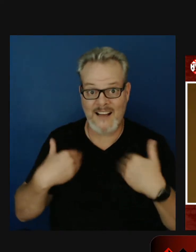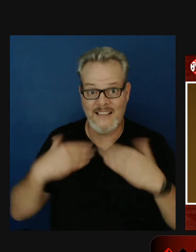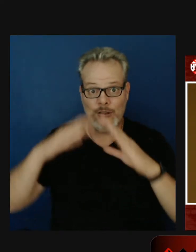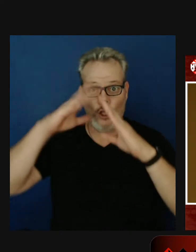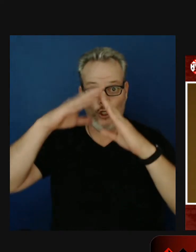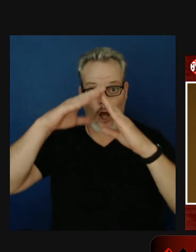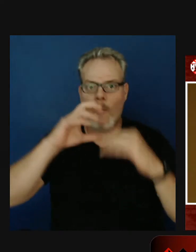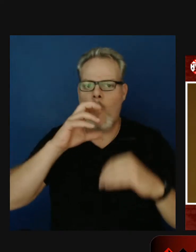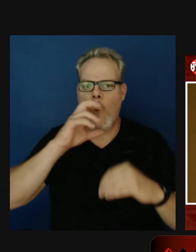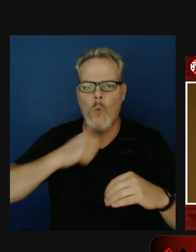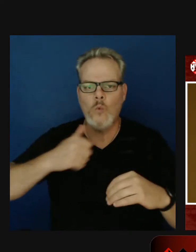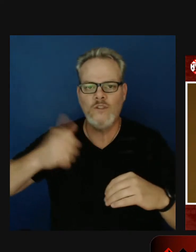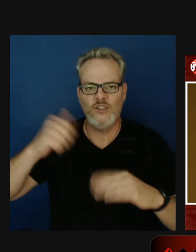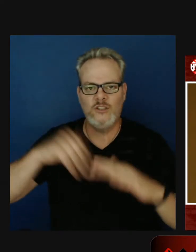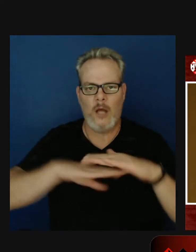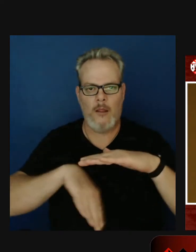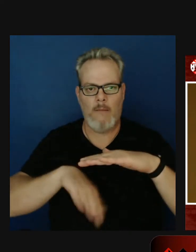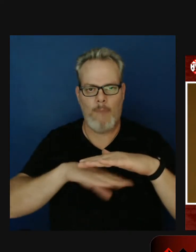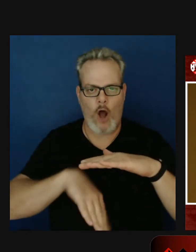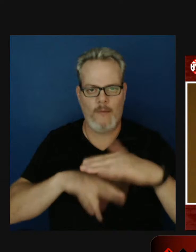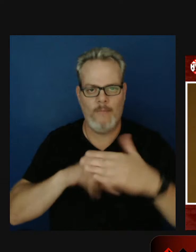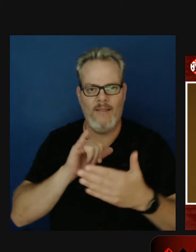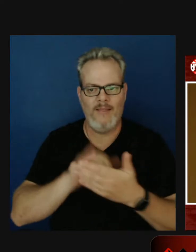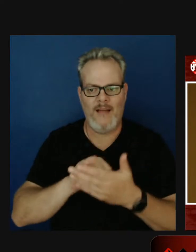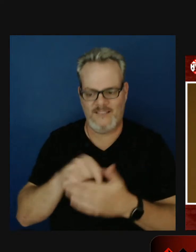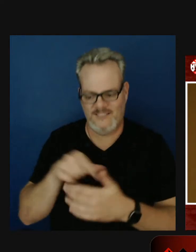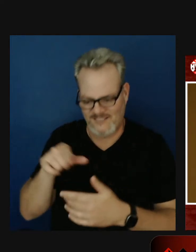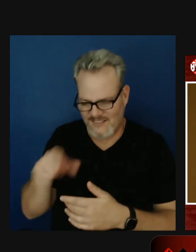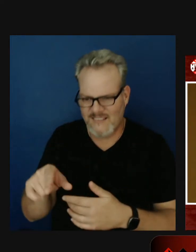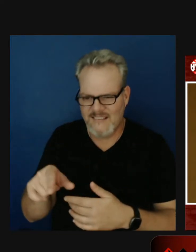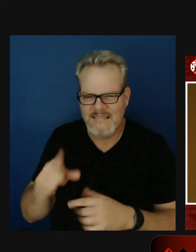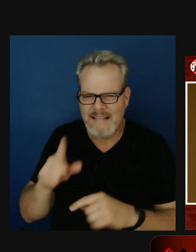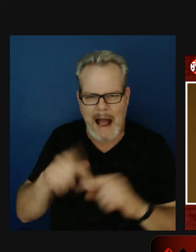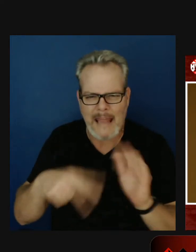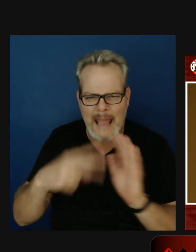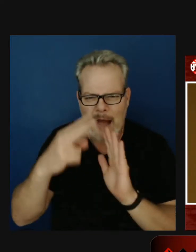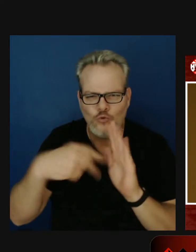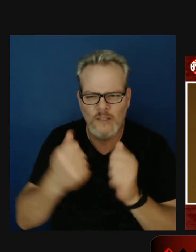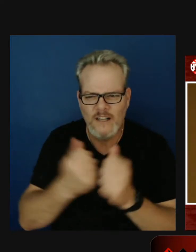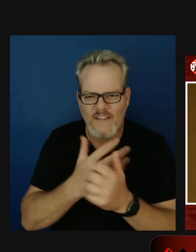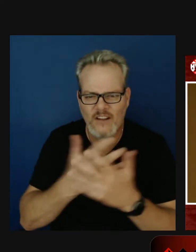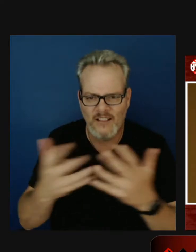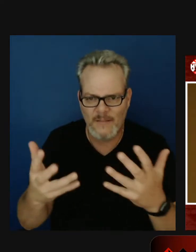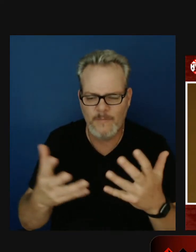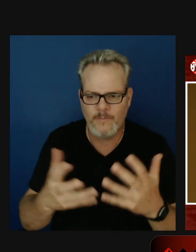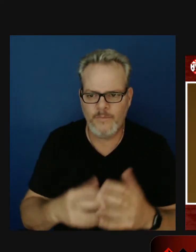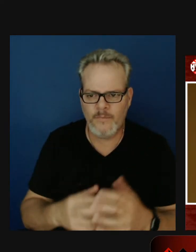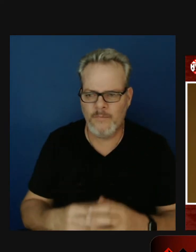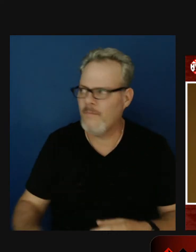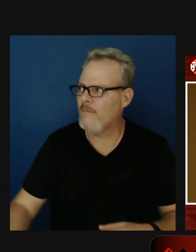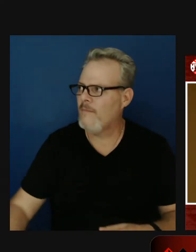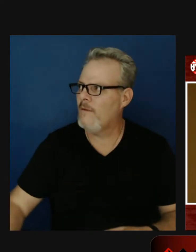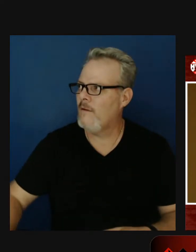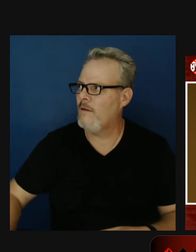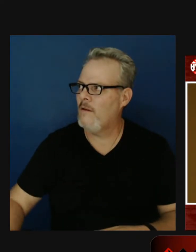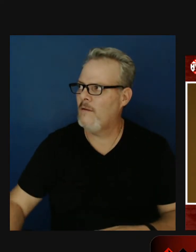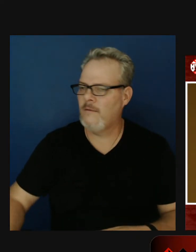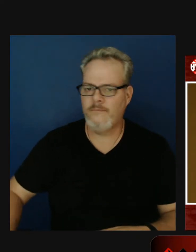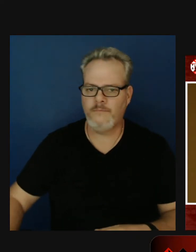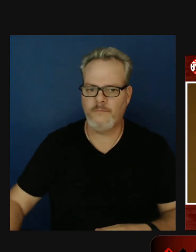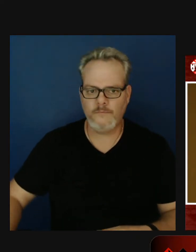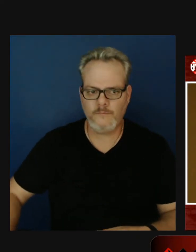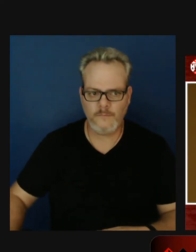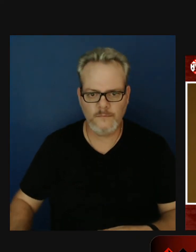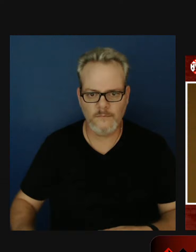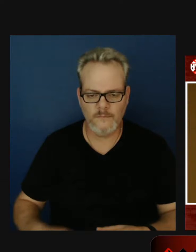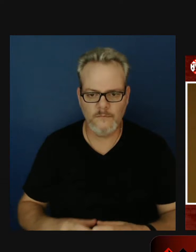bottom, saying, okay, here's Mauna Iki. Oh, I can't read all these. I think this says Kamakia Hills, and on down the line. And